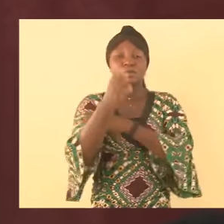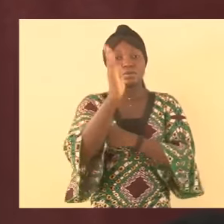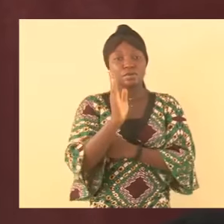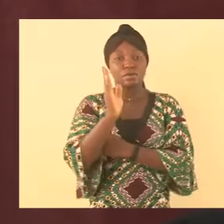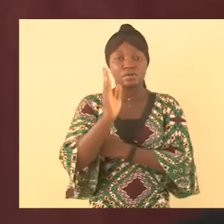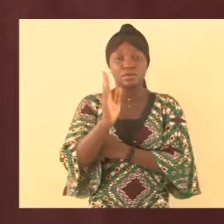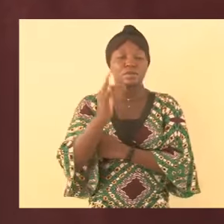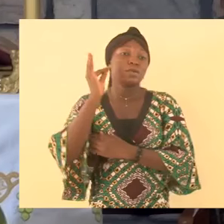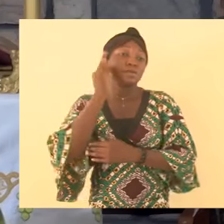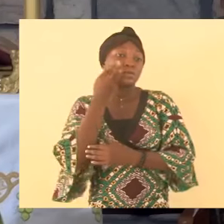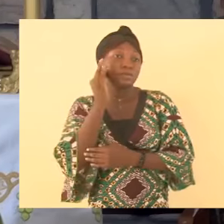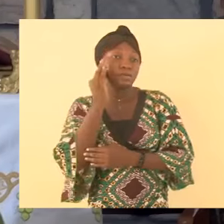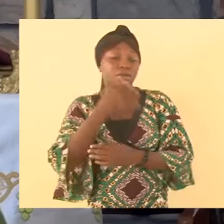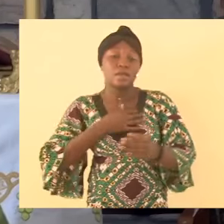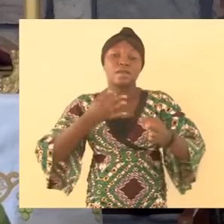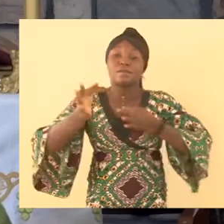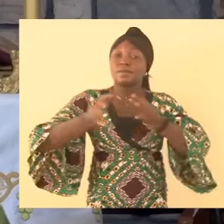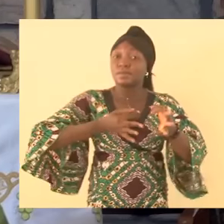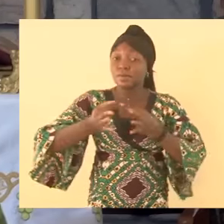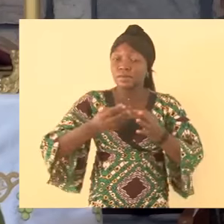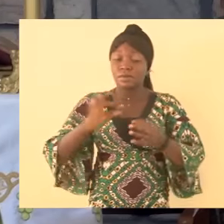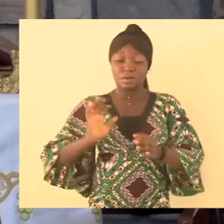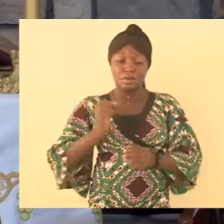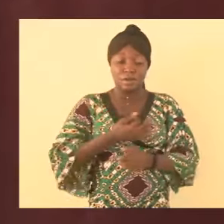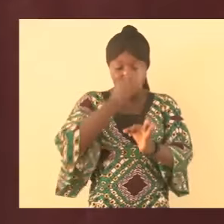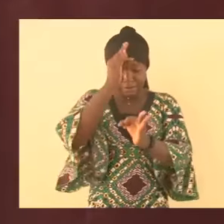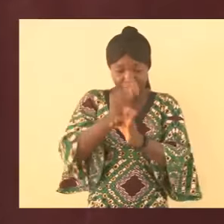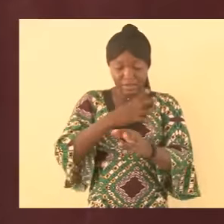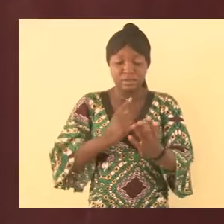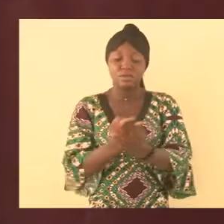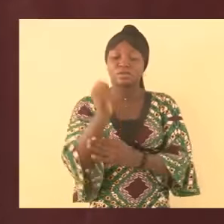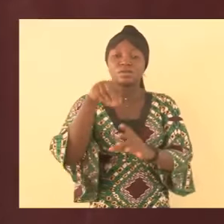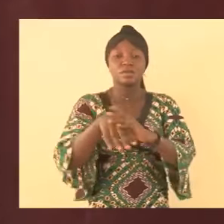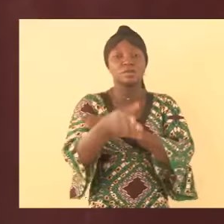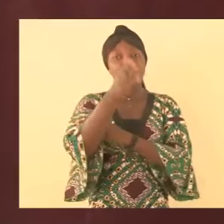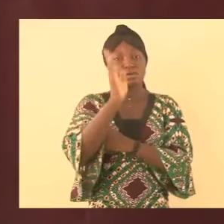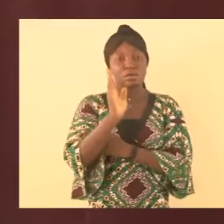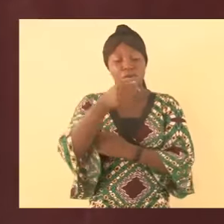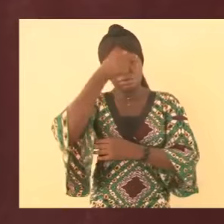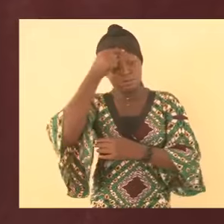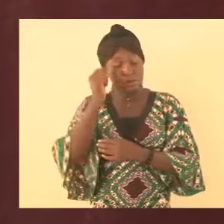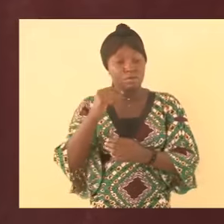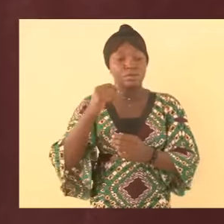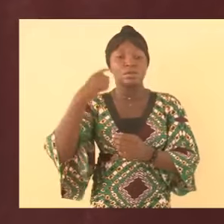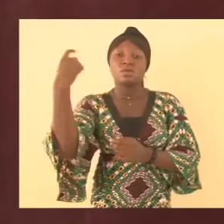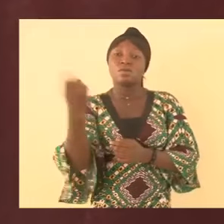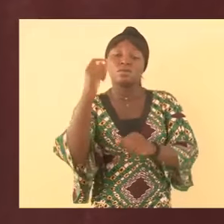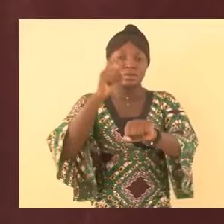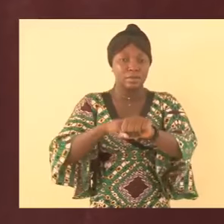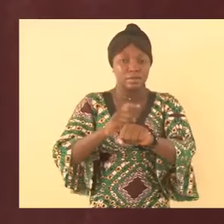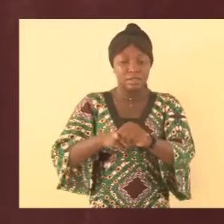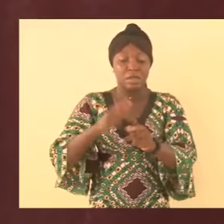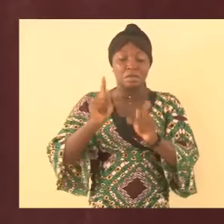God. Fruit? And an expression of our faith and trust in God. Because